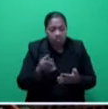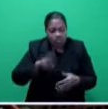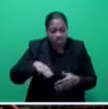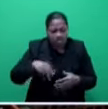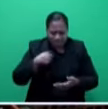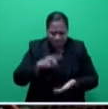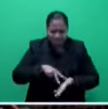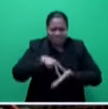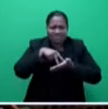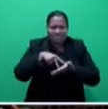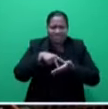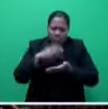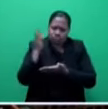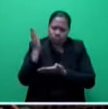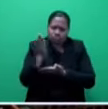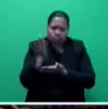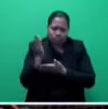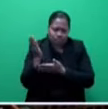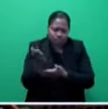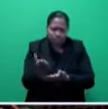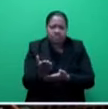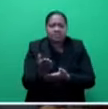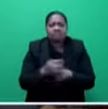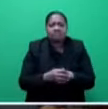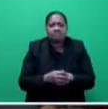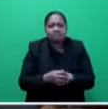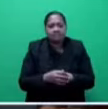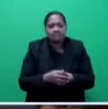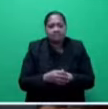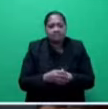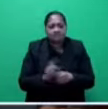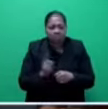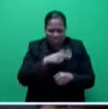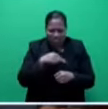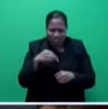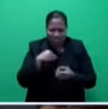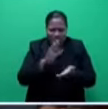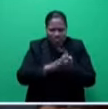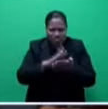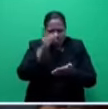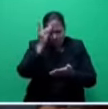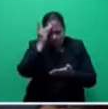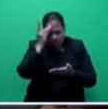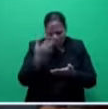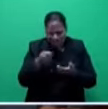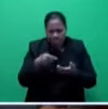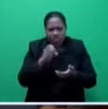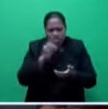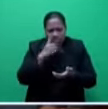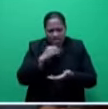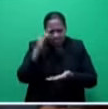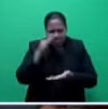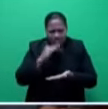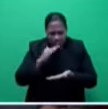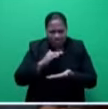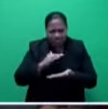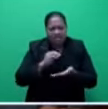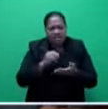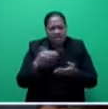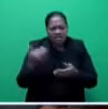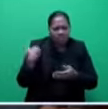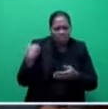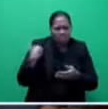present the proactive measures taken by the Ministry of Education to mitigate and minimise the impacts of